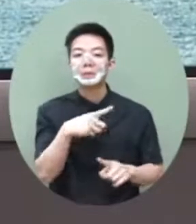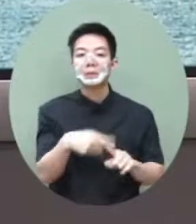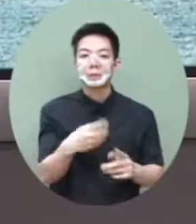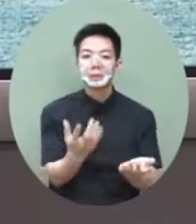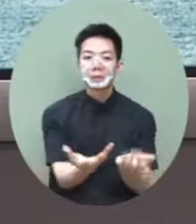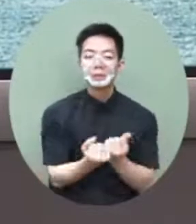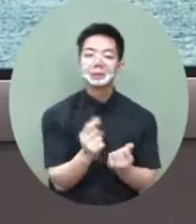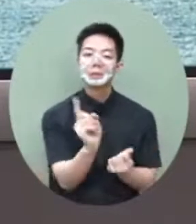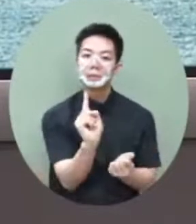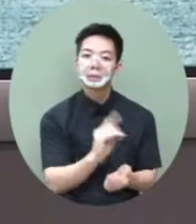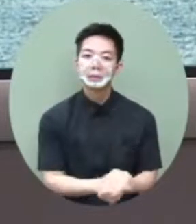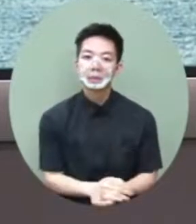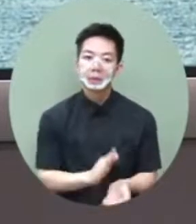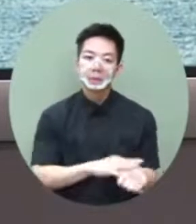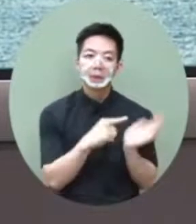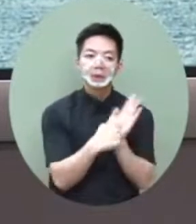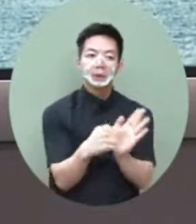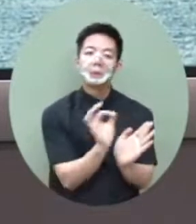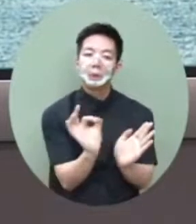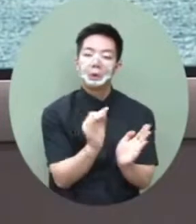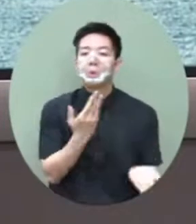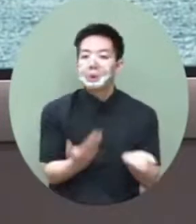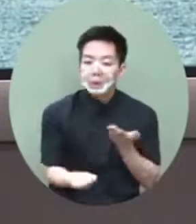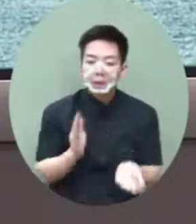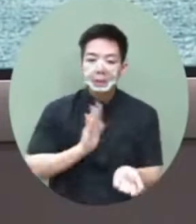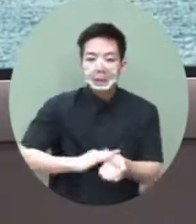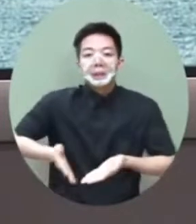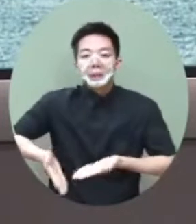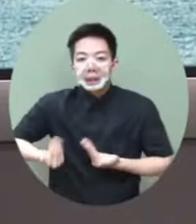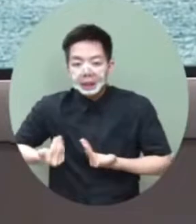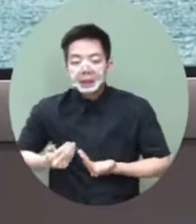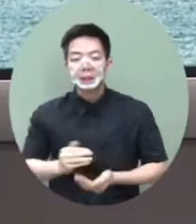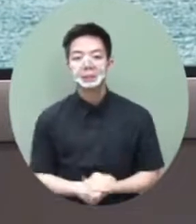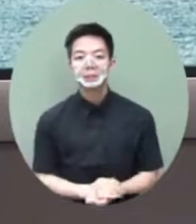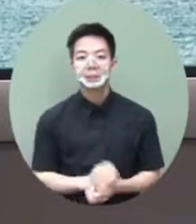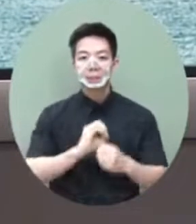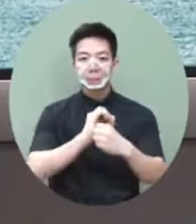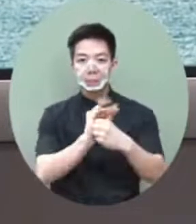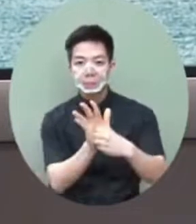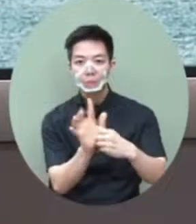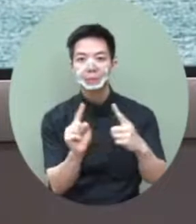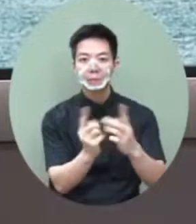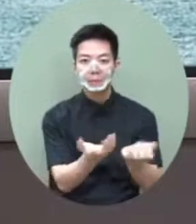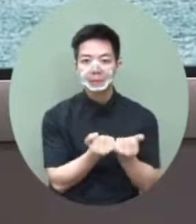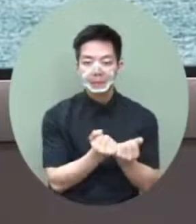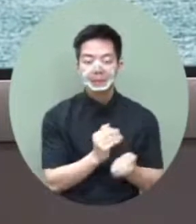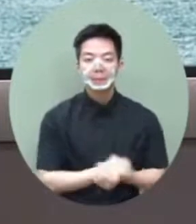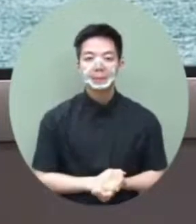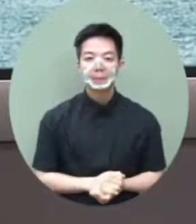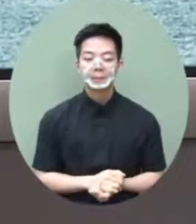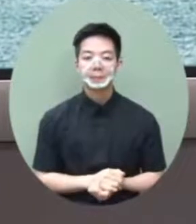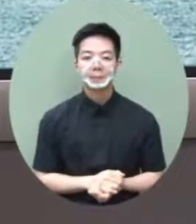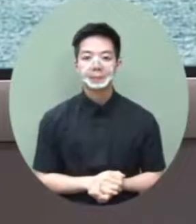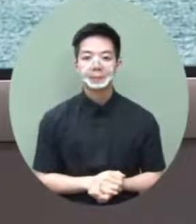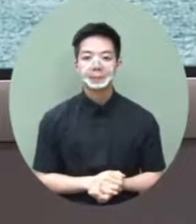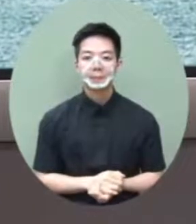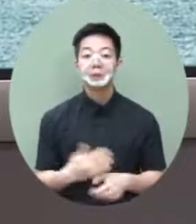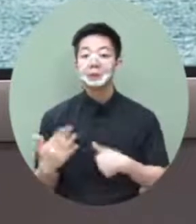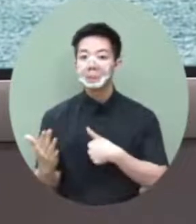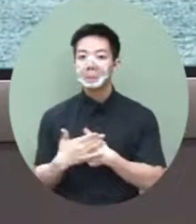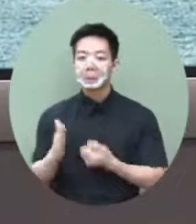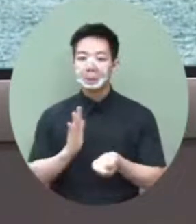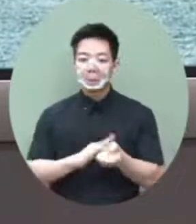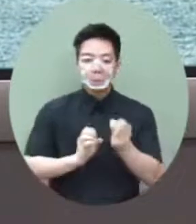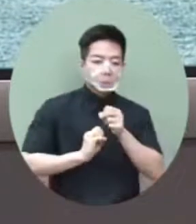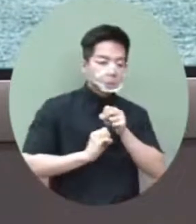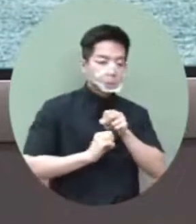Marsik Road in Fanling, as well as the one in Hong Shui Kiu. These centres